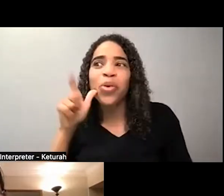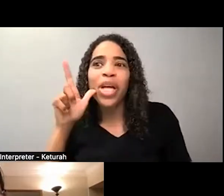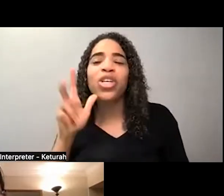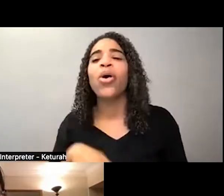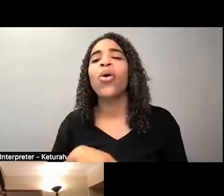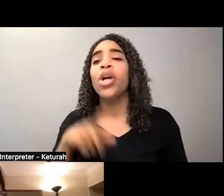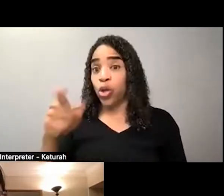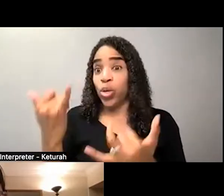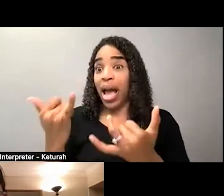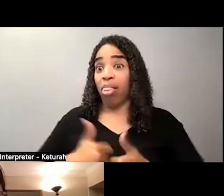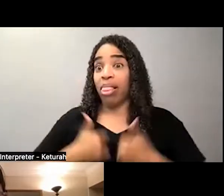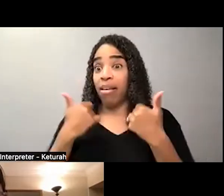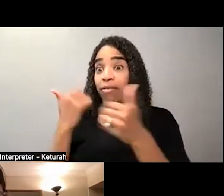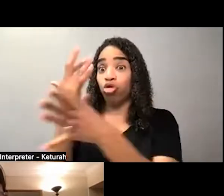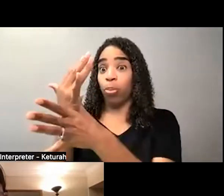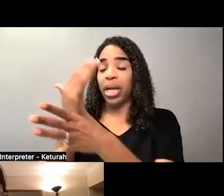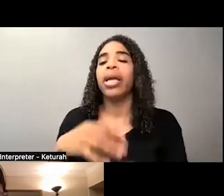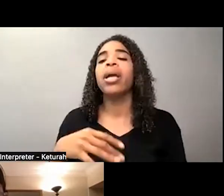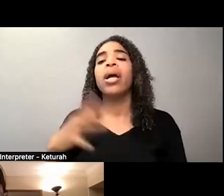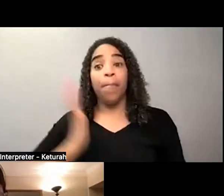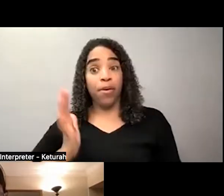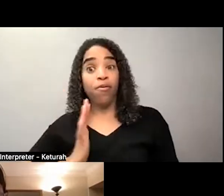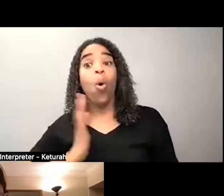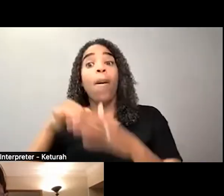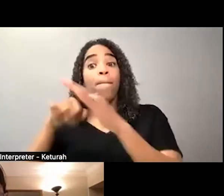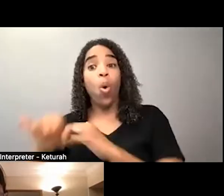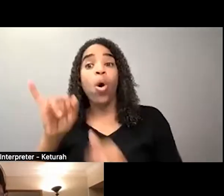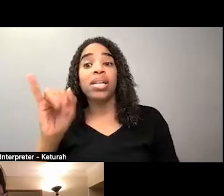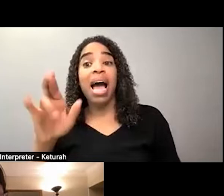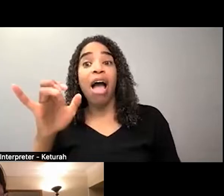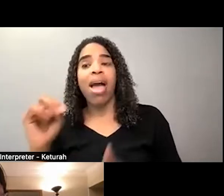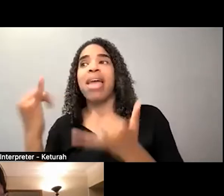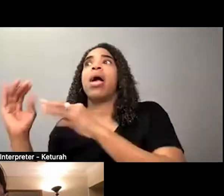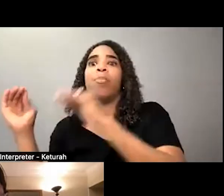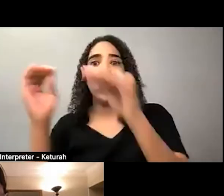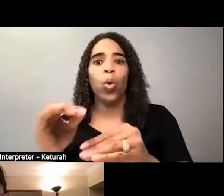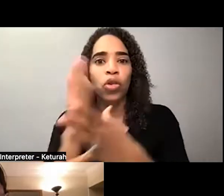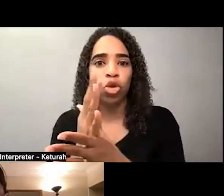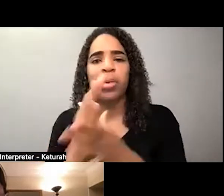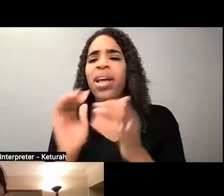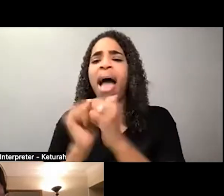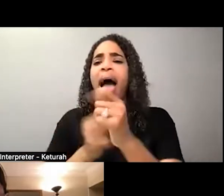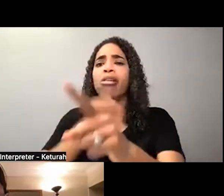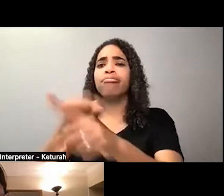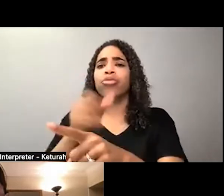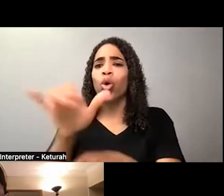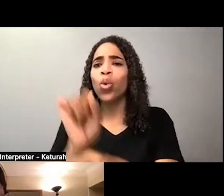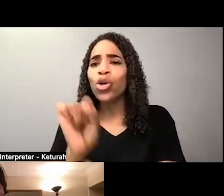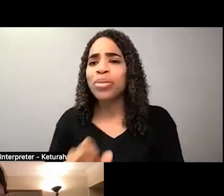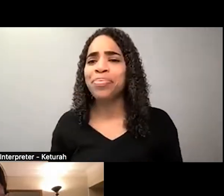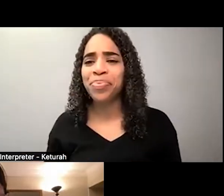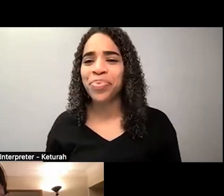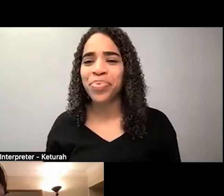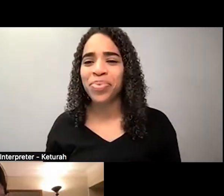about your path from Iran to Germany and the impact this journey has had on your practice.